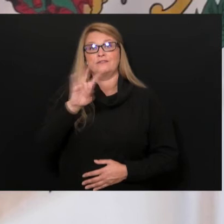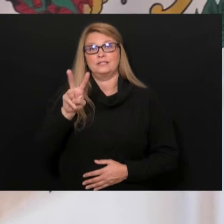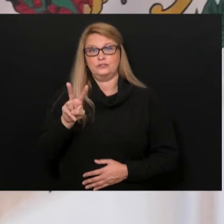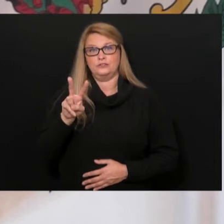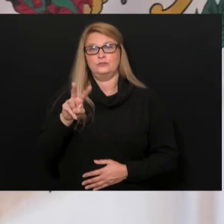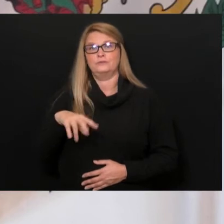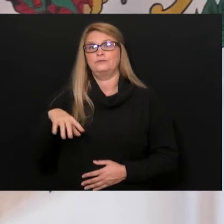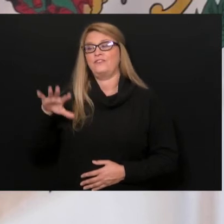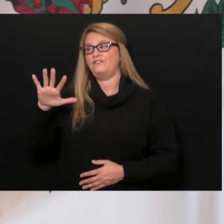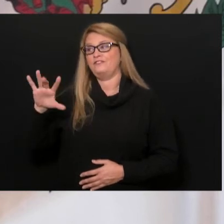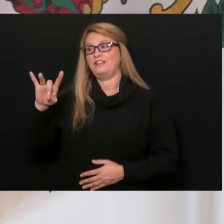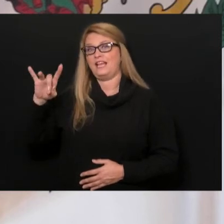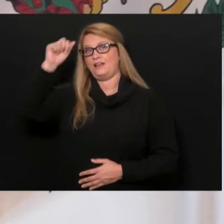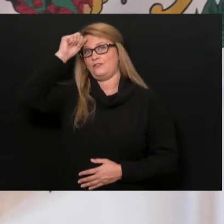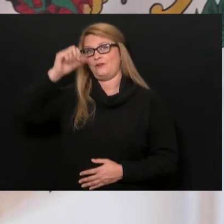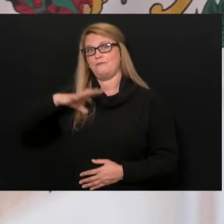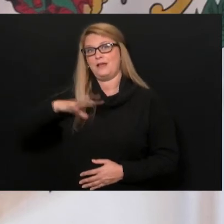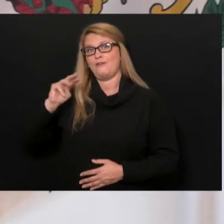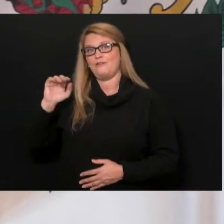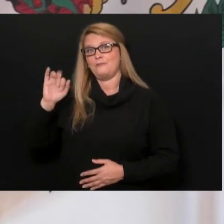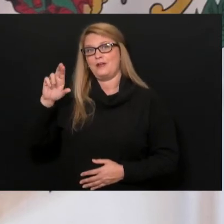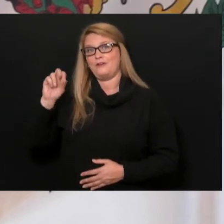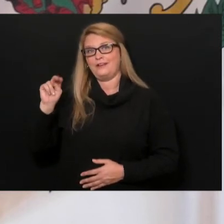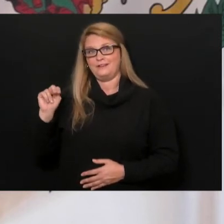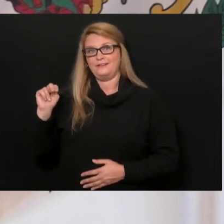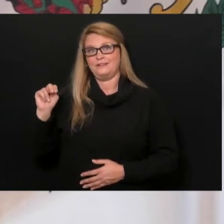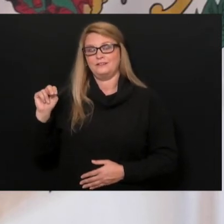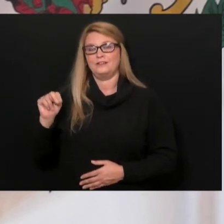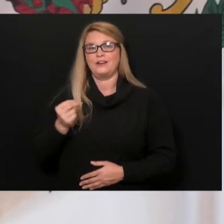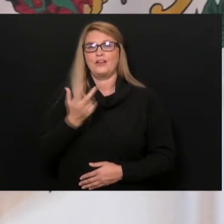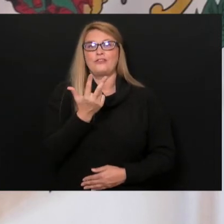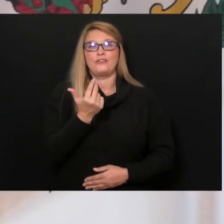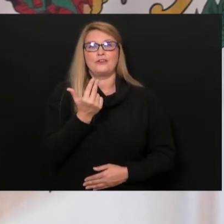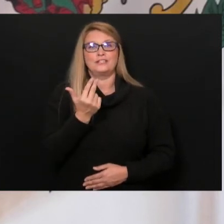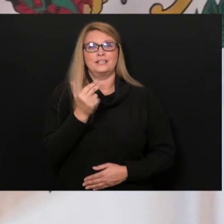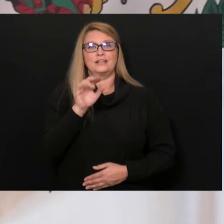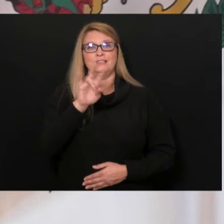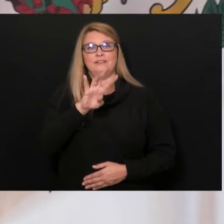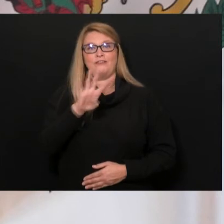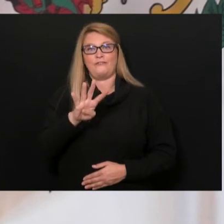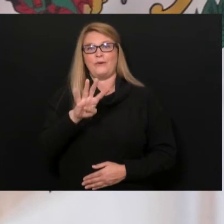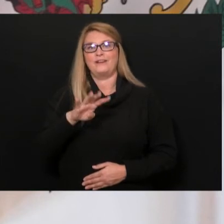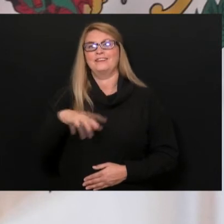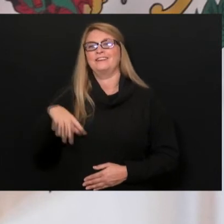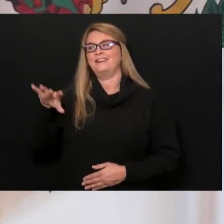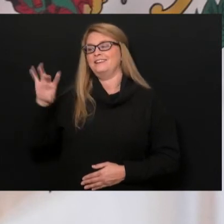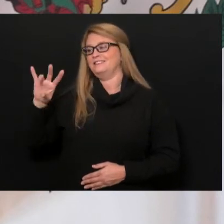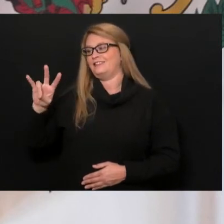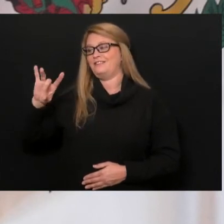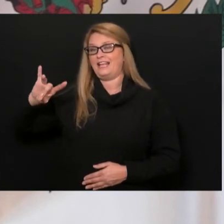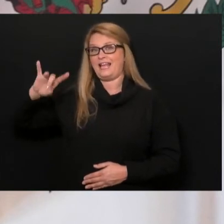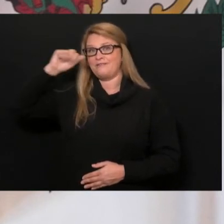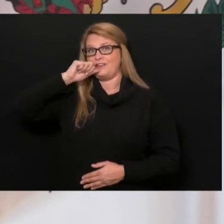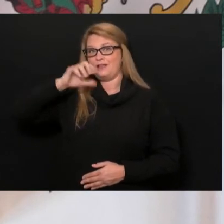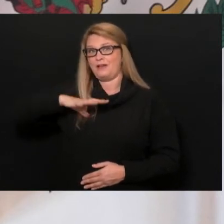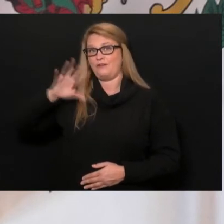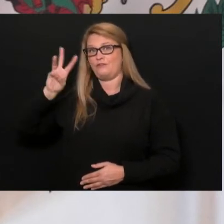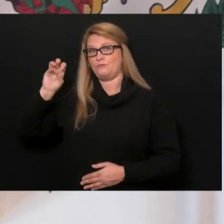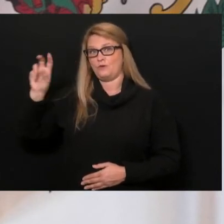is a 58-year-old male from Marion County. Our 1,374th death is a 78-year-old female from Wood